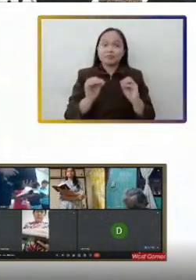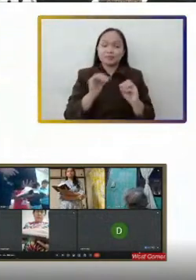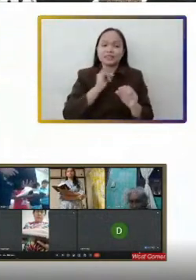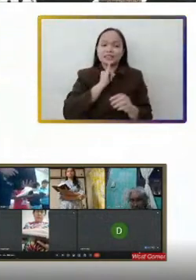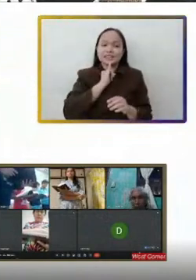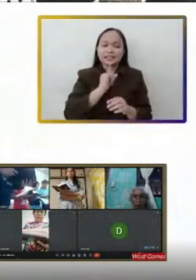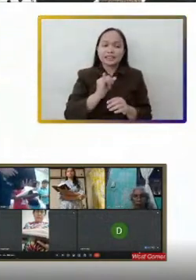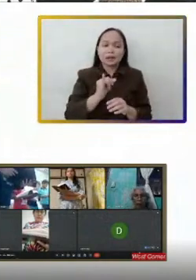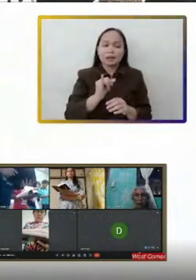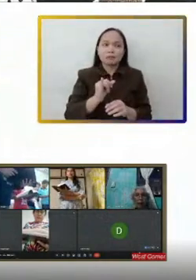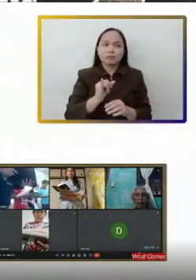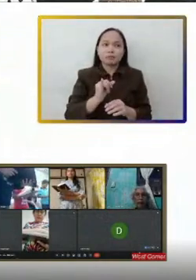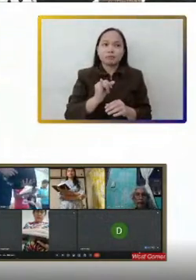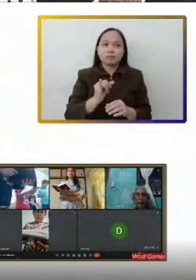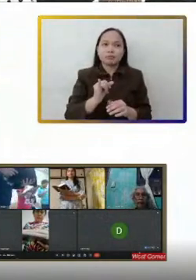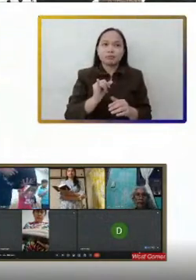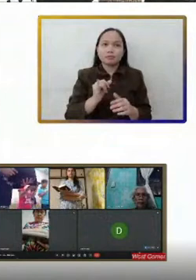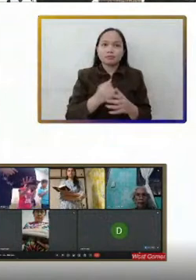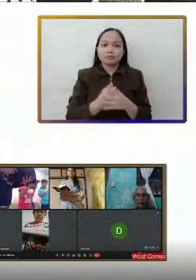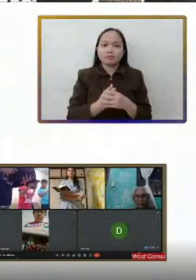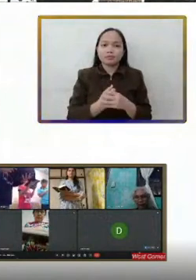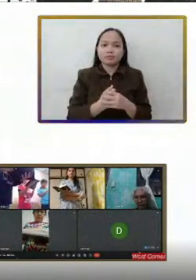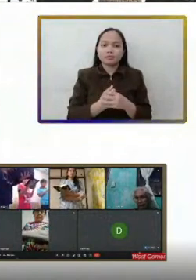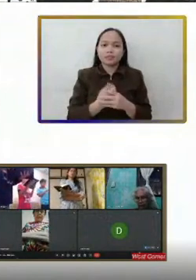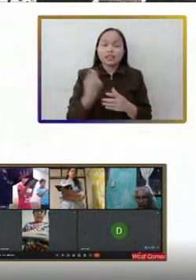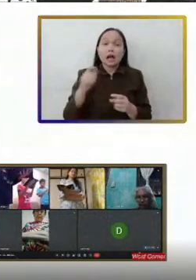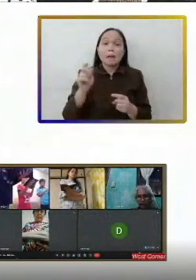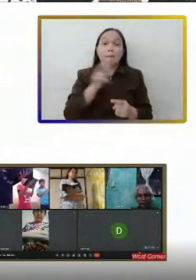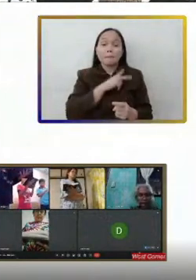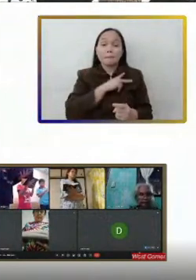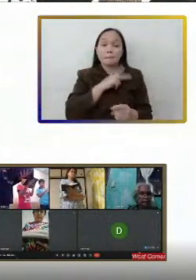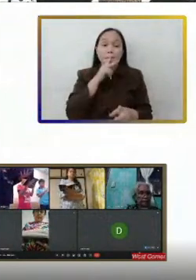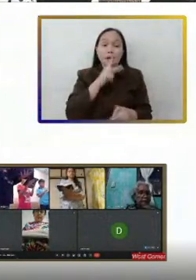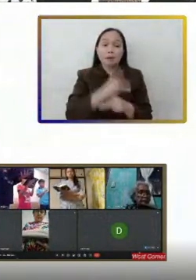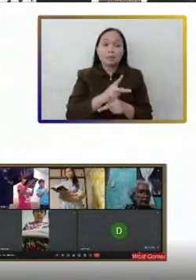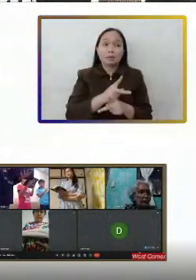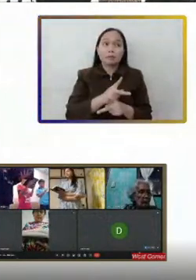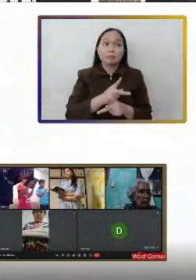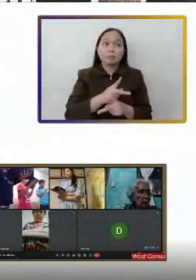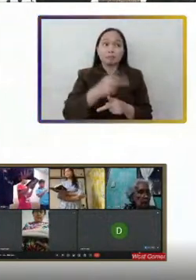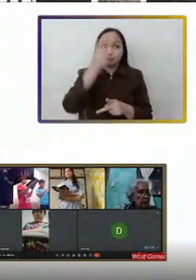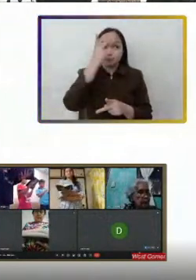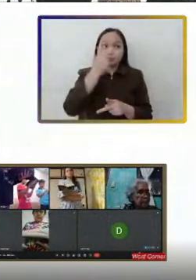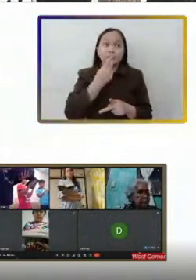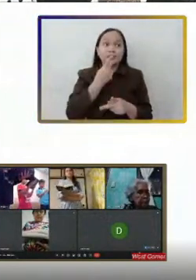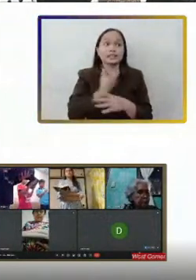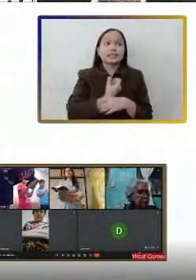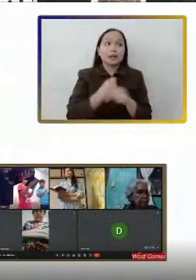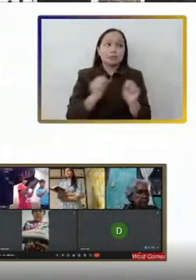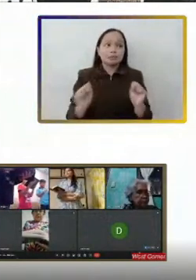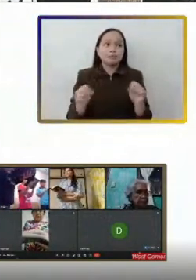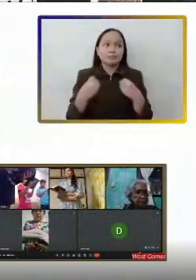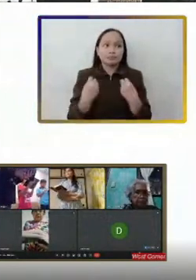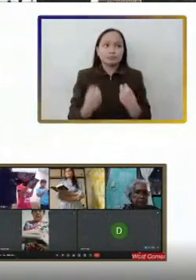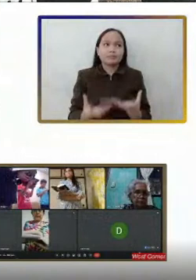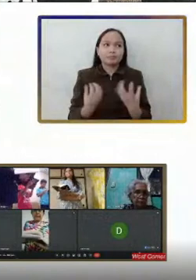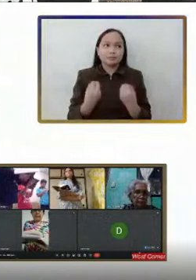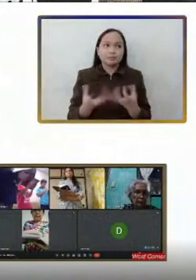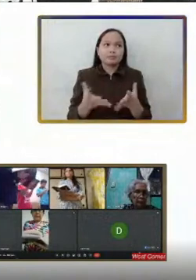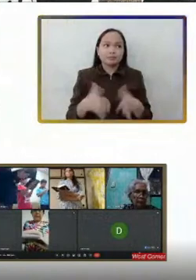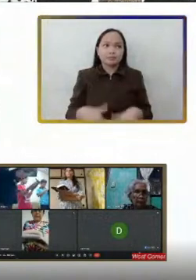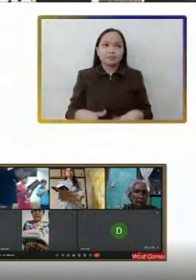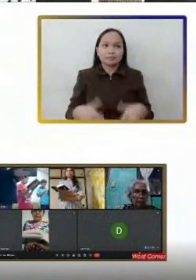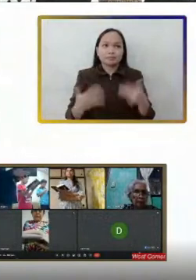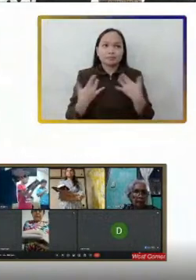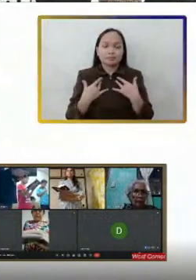the power of parenting and proper parenting saves many lives. All